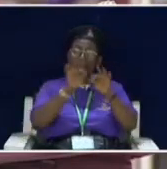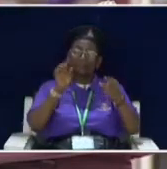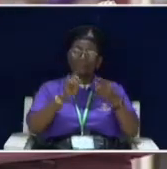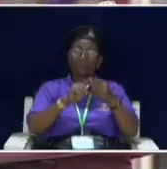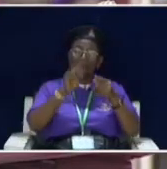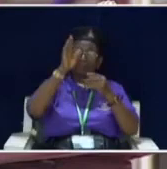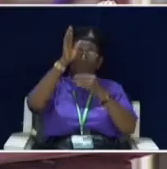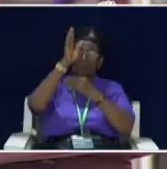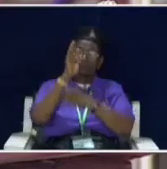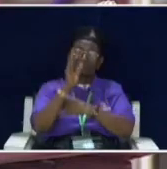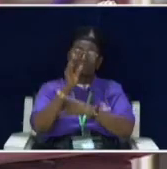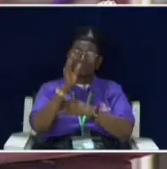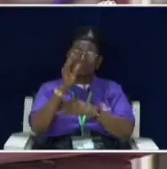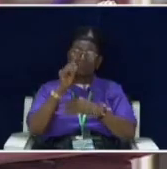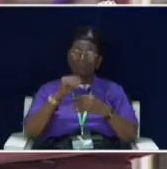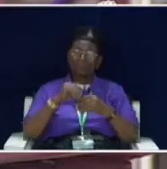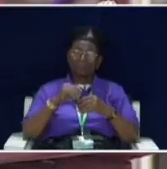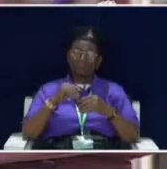Olorun feran gidigidi.